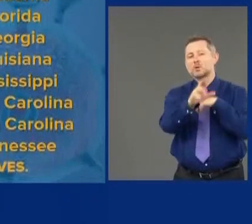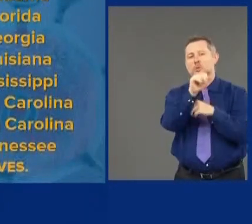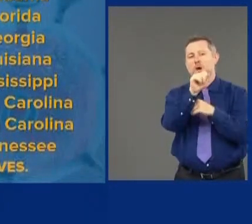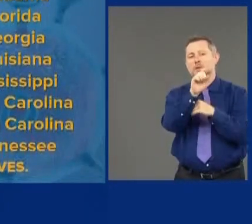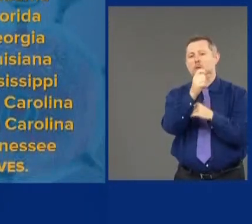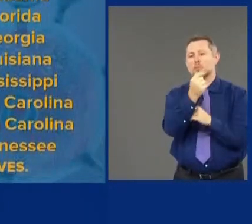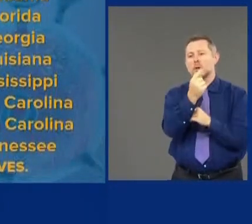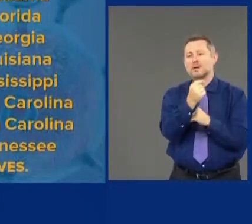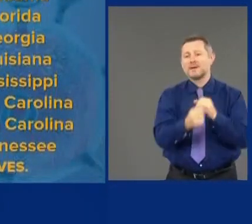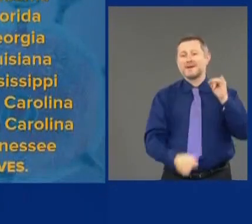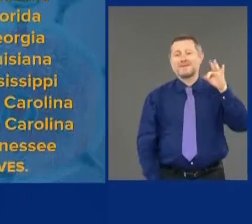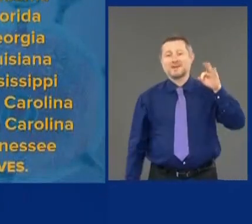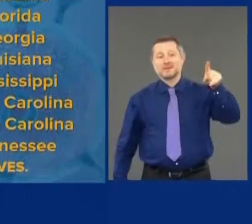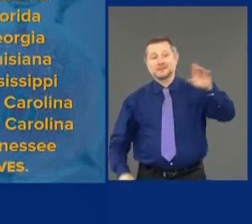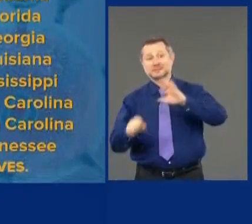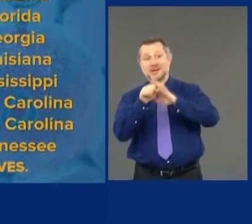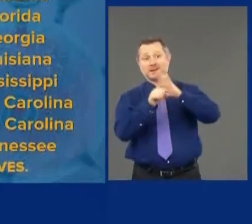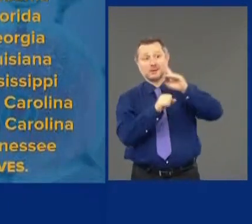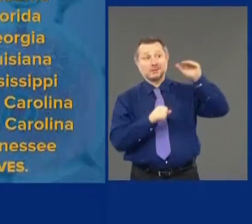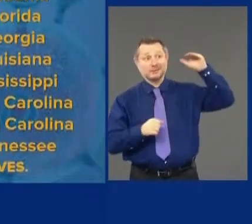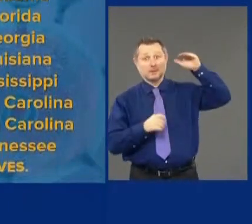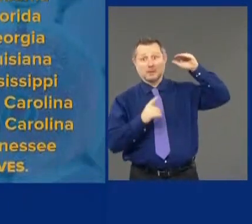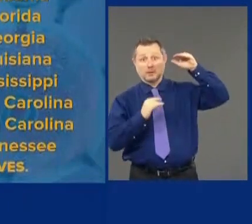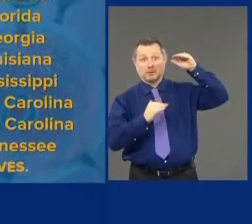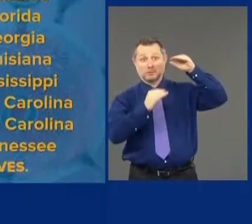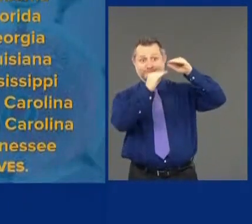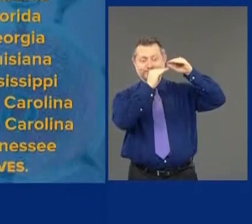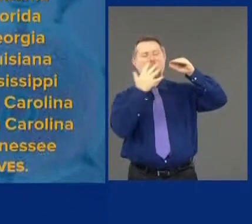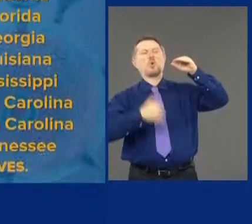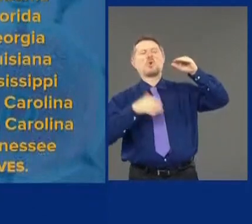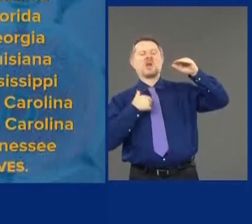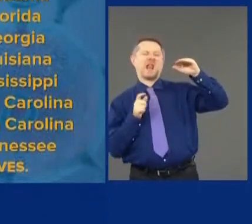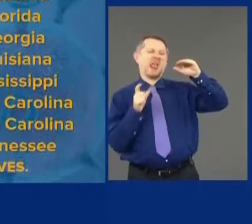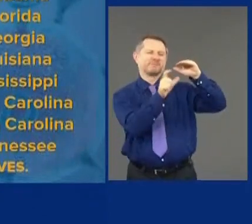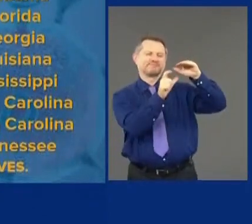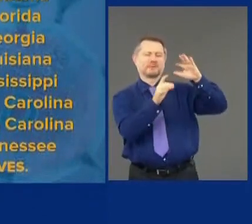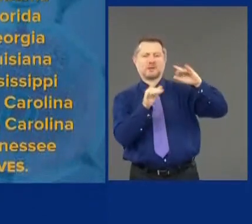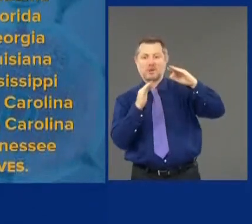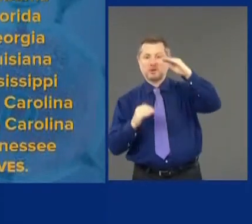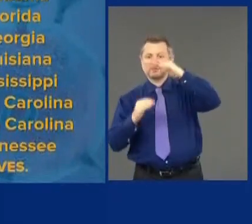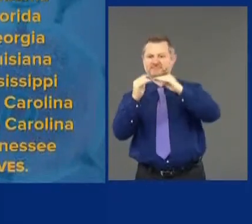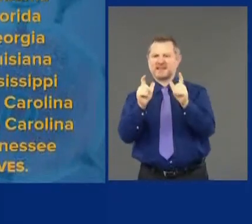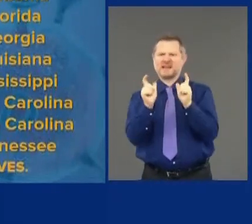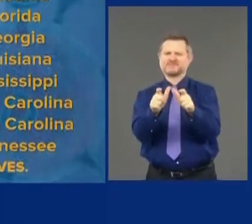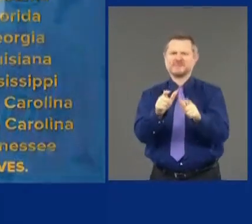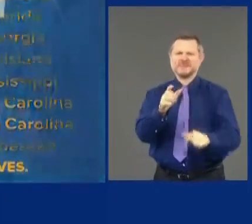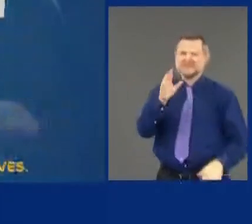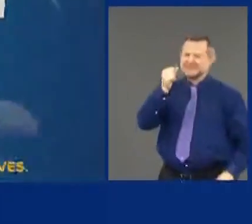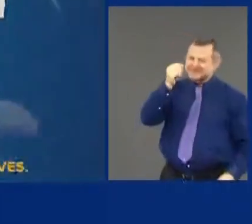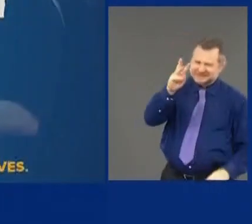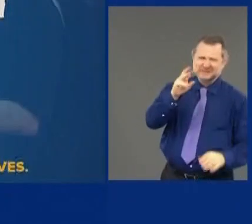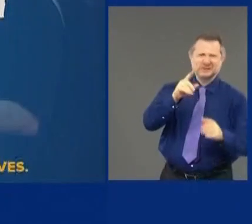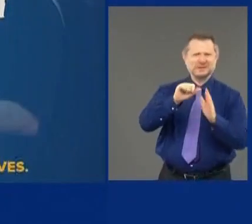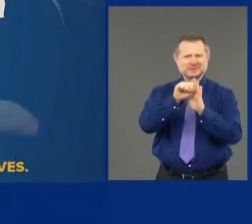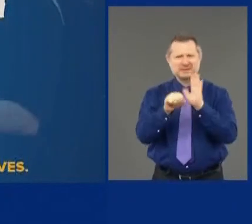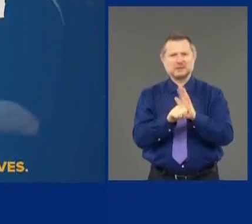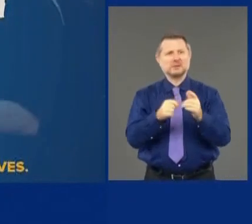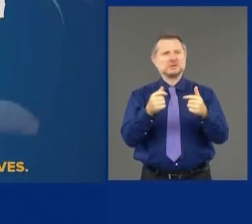then they're quarantined. 16 states. That's how fast the infection is spreading.